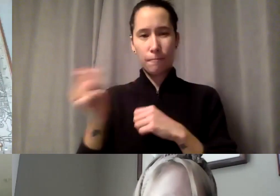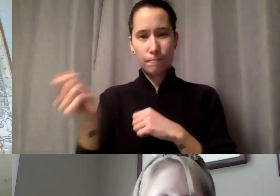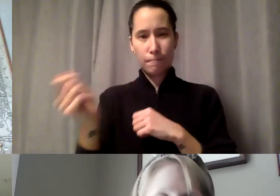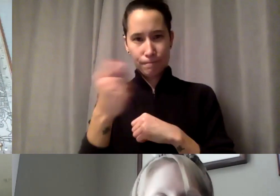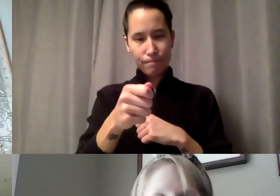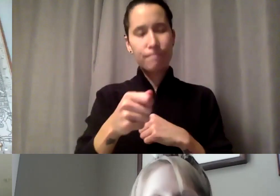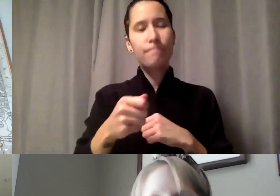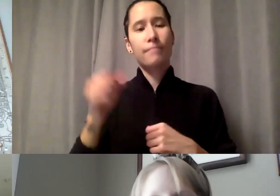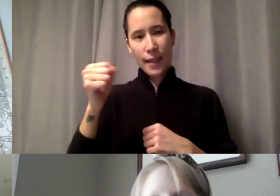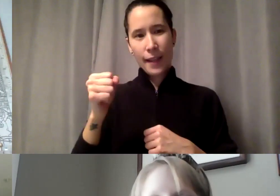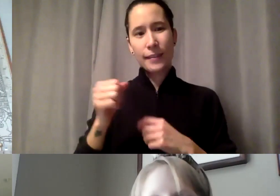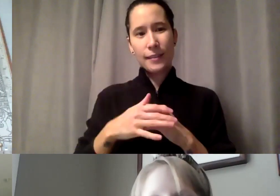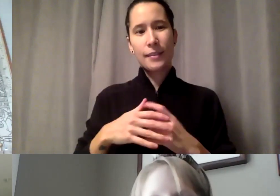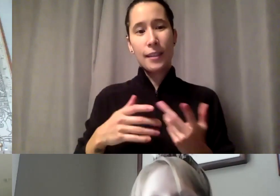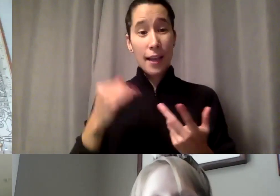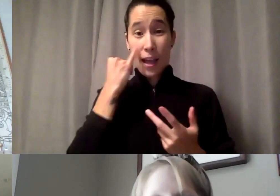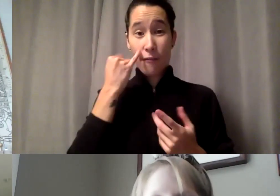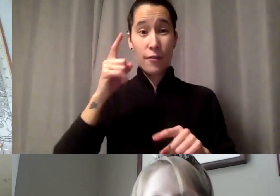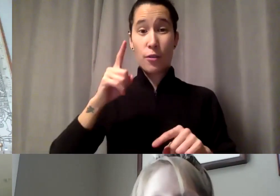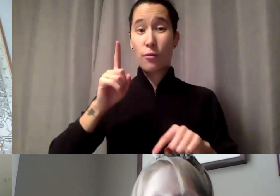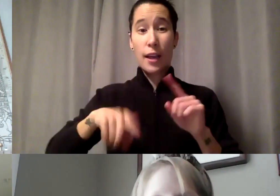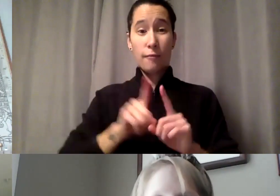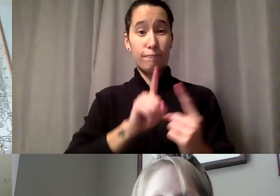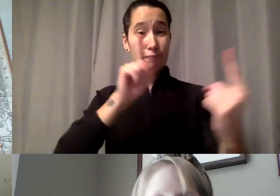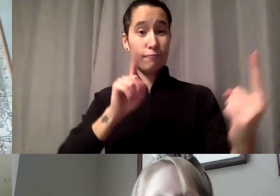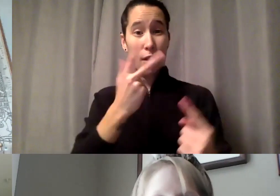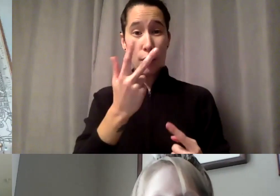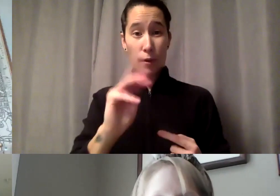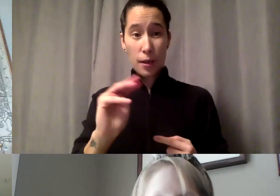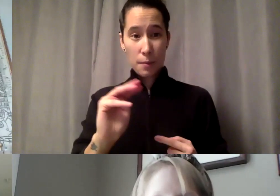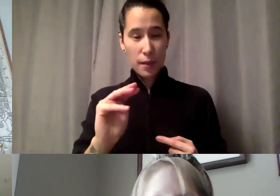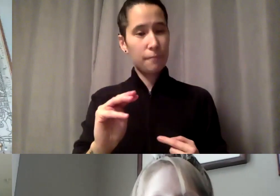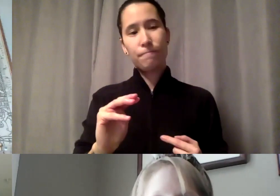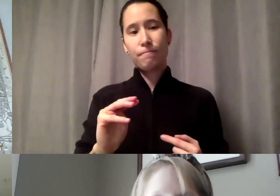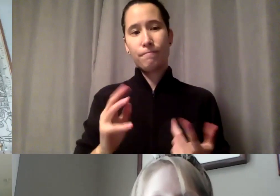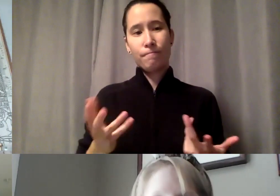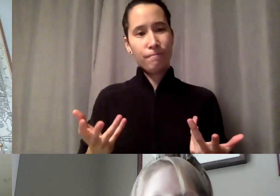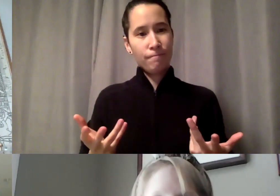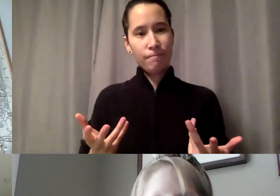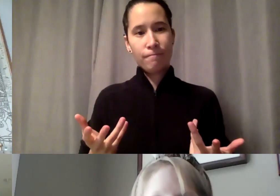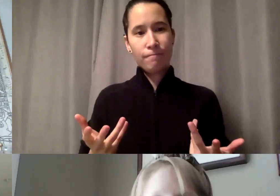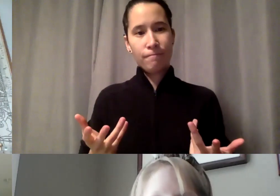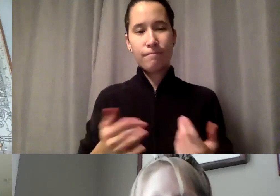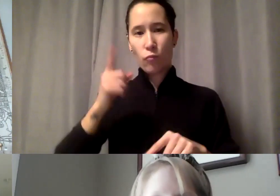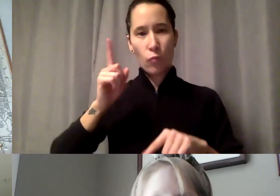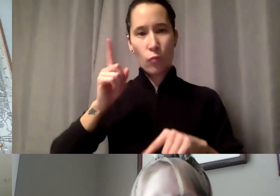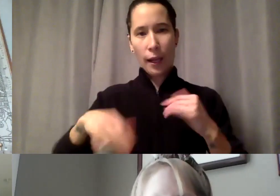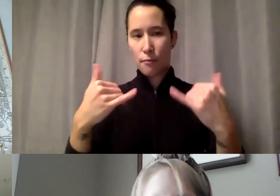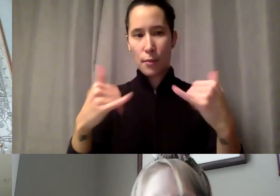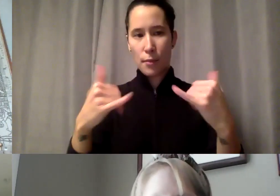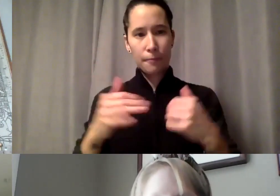of those. If you can't maintain 3 meters physical distance, you cannot be